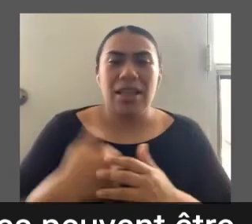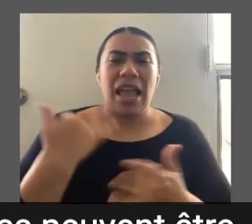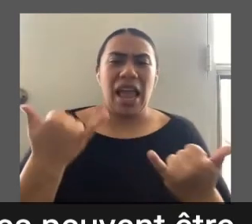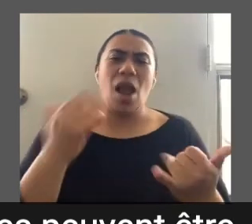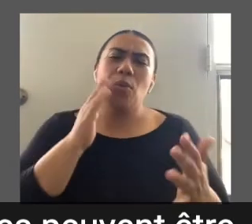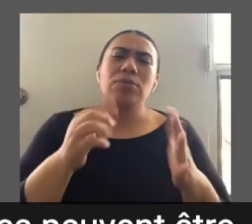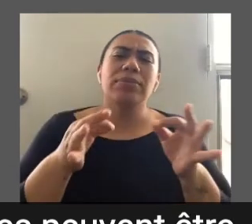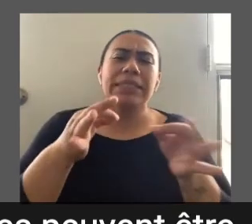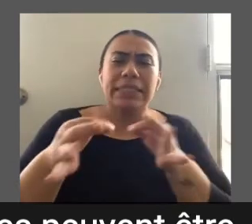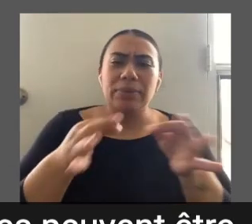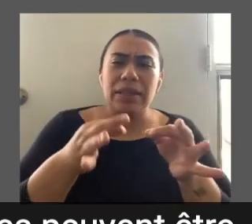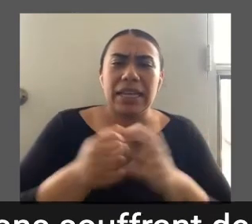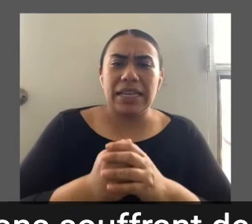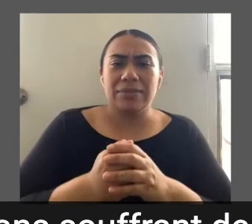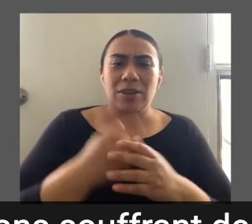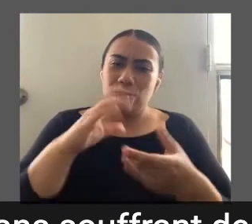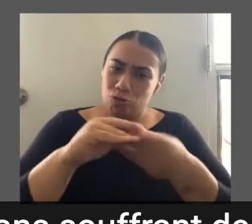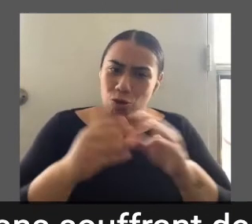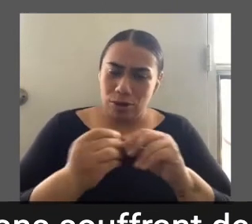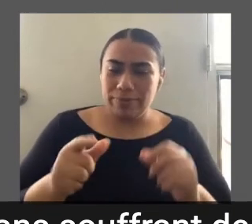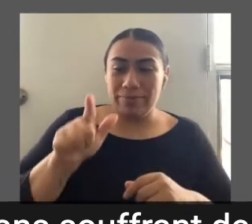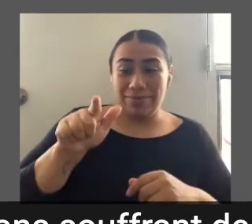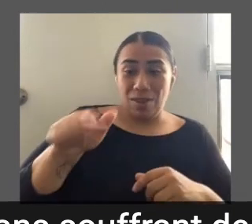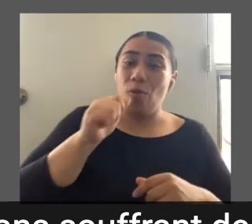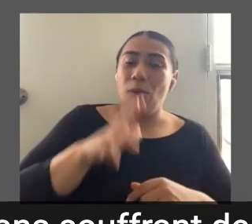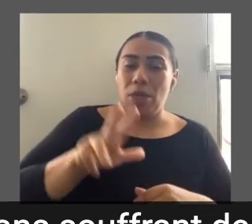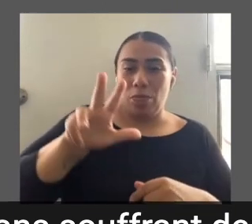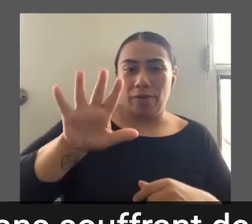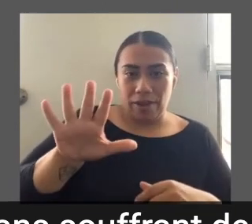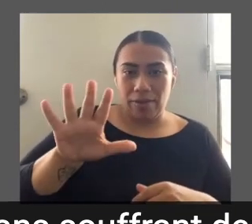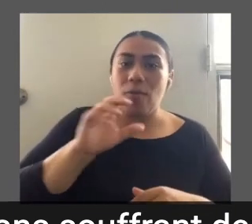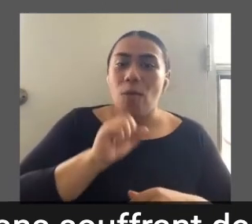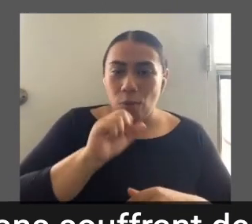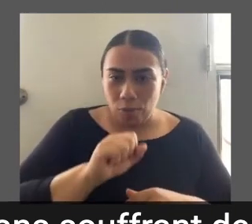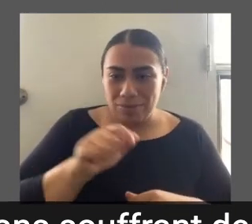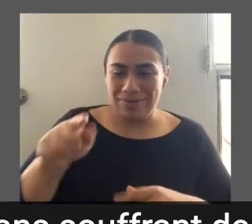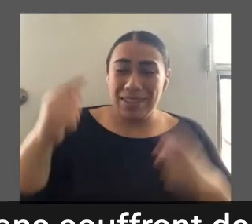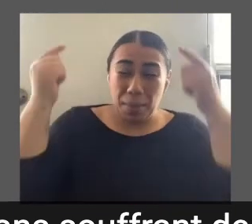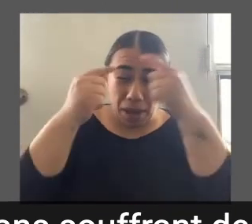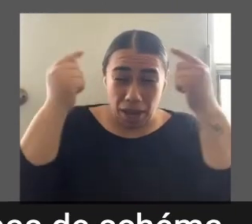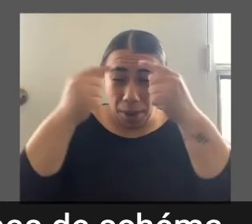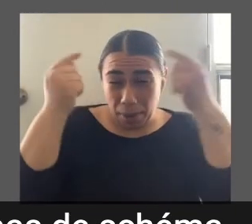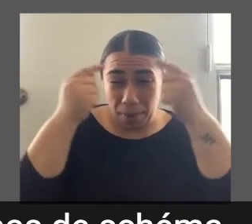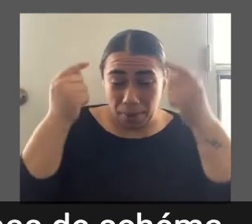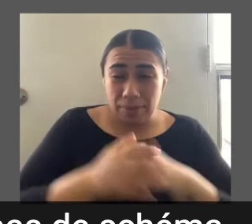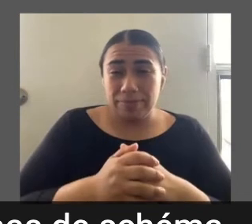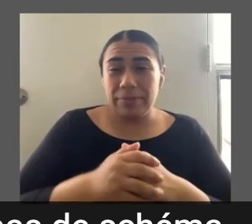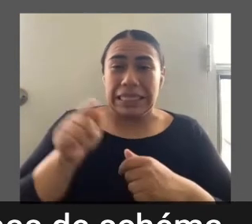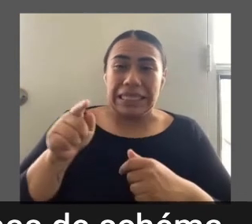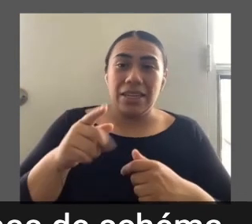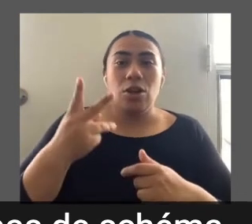some of the methods can be used. We have a patient, a 35-year-old female suffering from chronic migraines. She